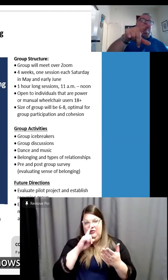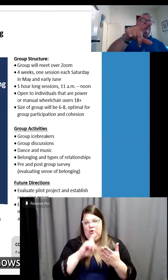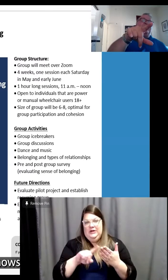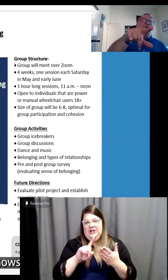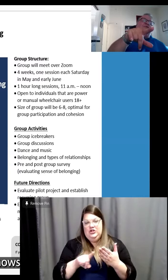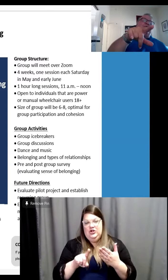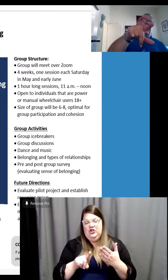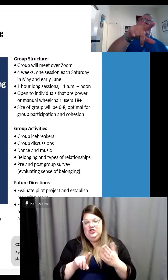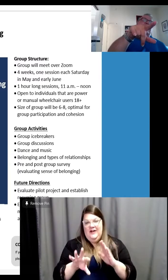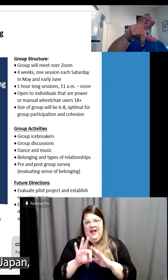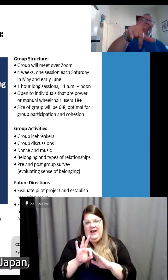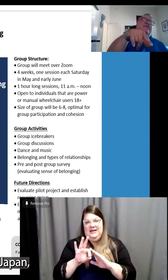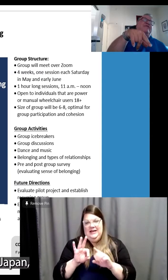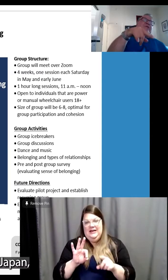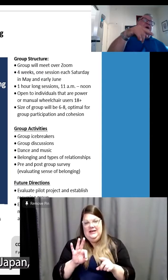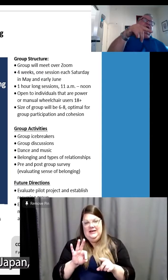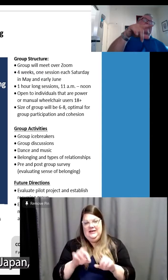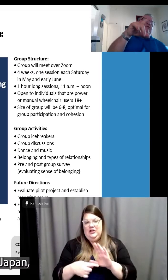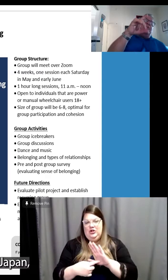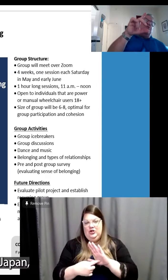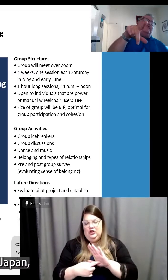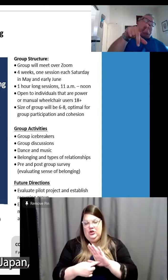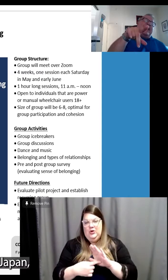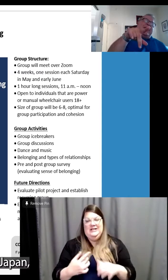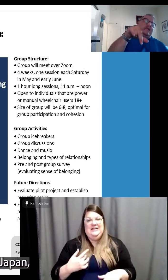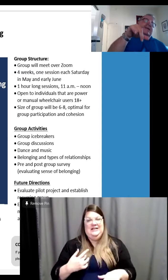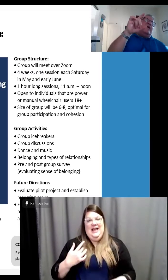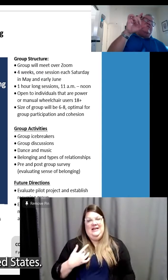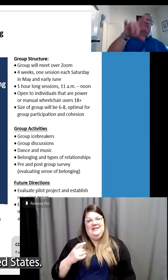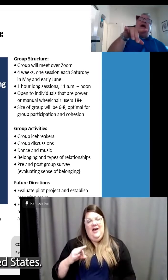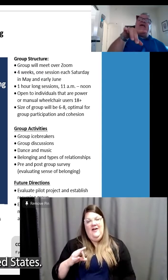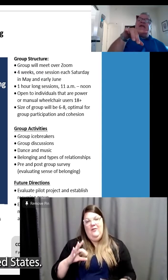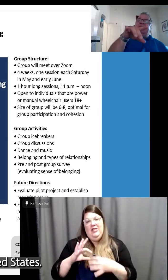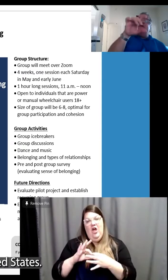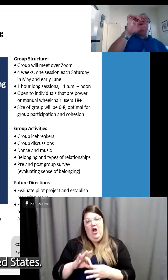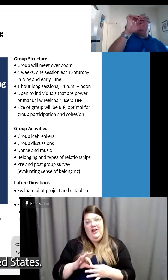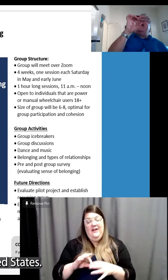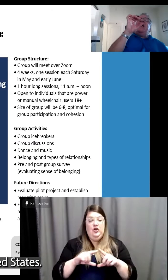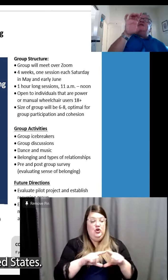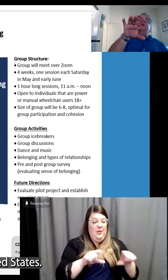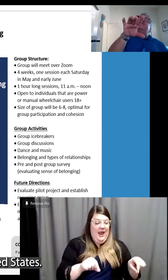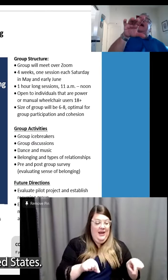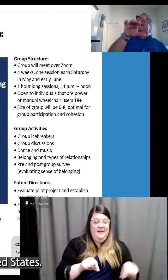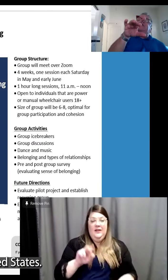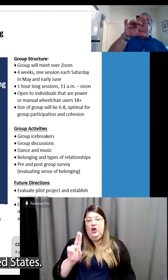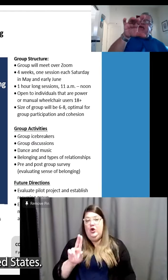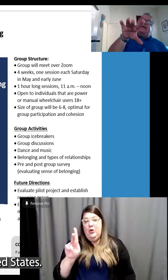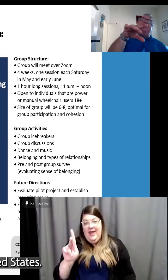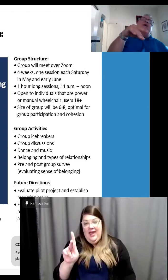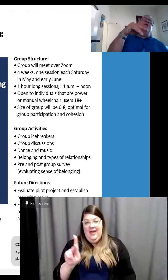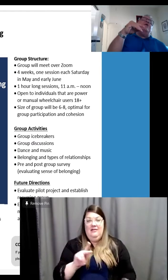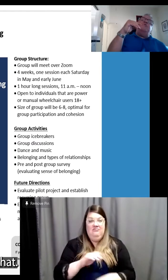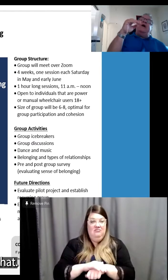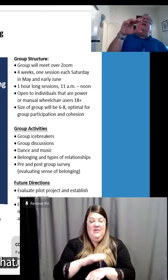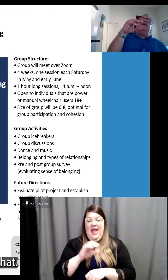finding that shows the sense of belonging for both Japan, the United Kingdom, and the United